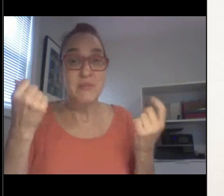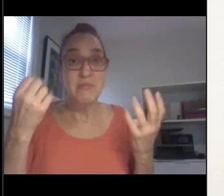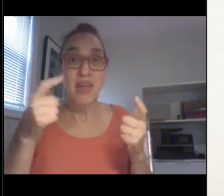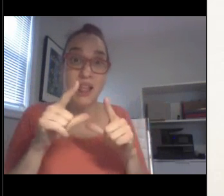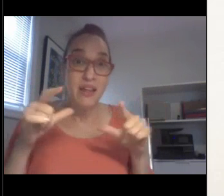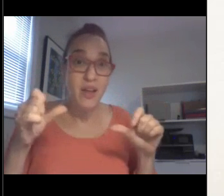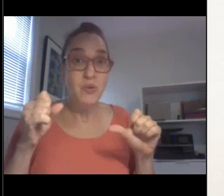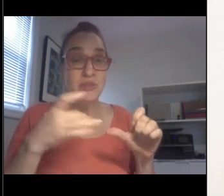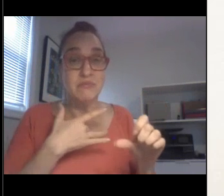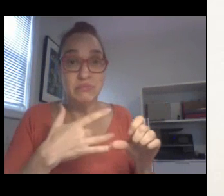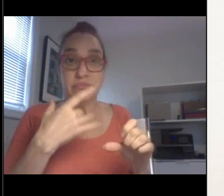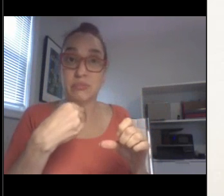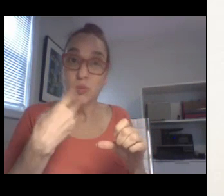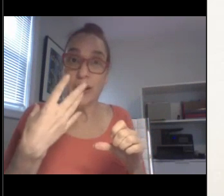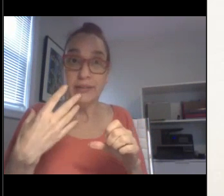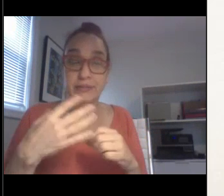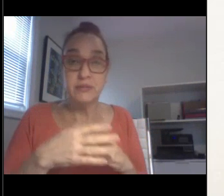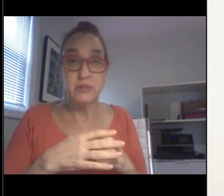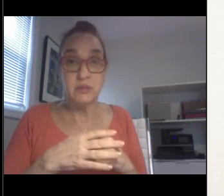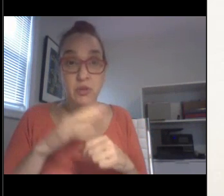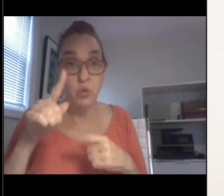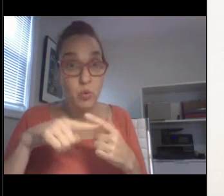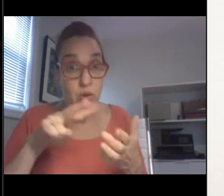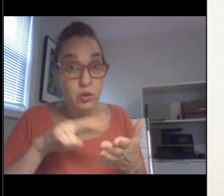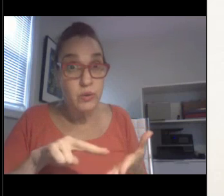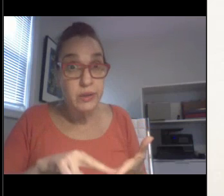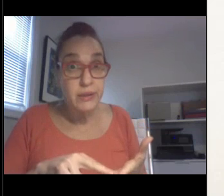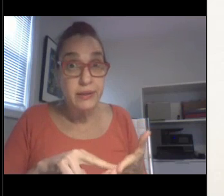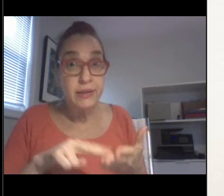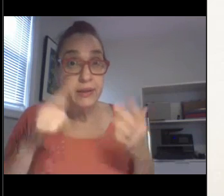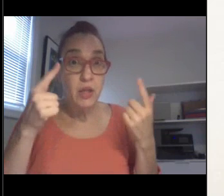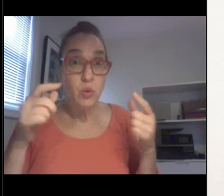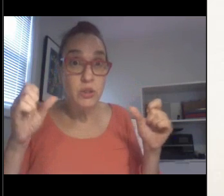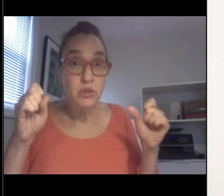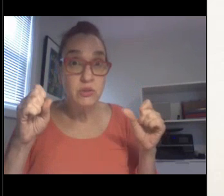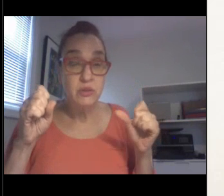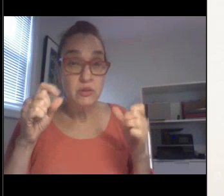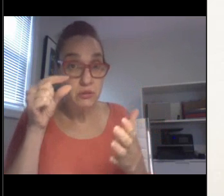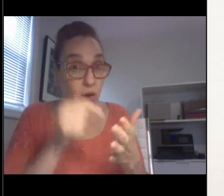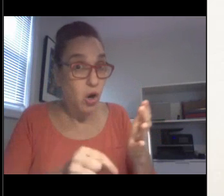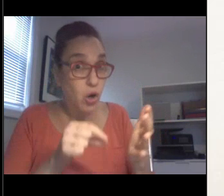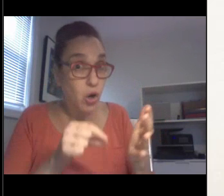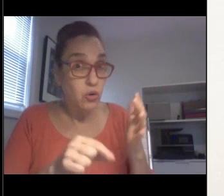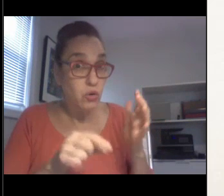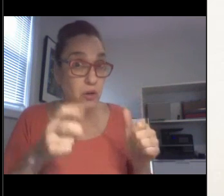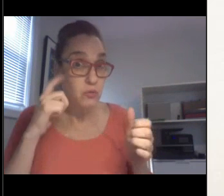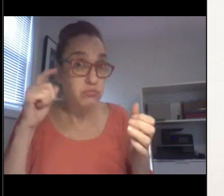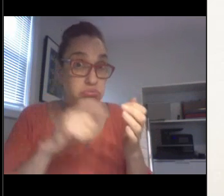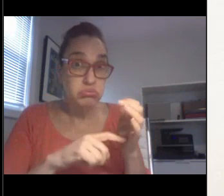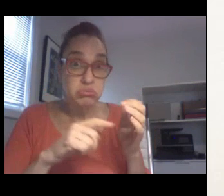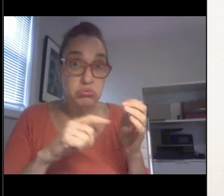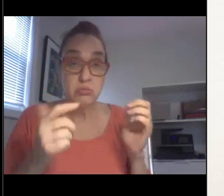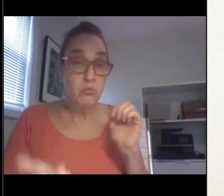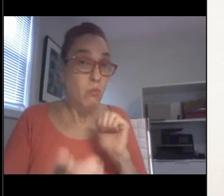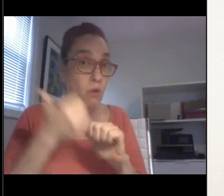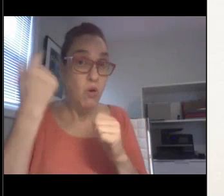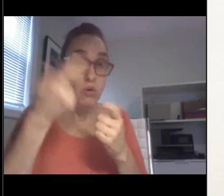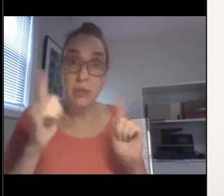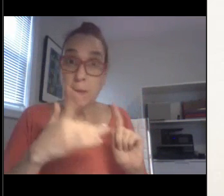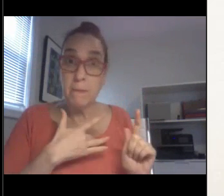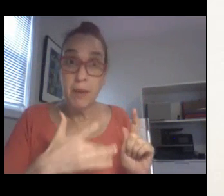But would you know that by reading a linguistics article? If you were to read a linguistics article and